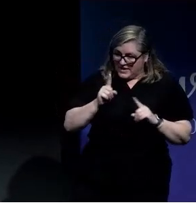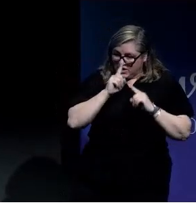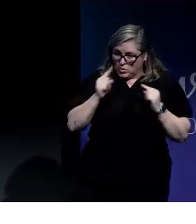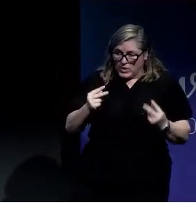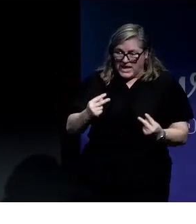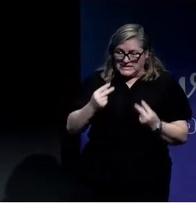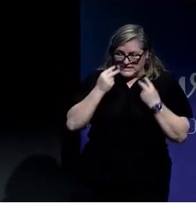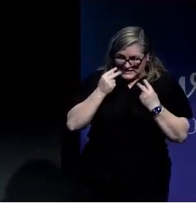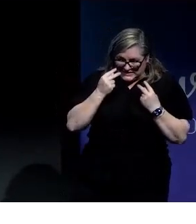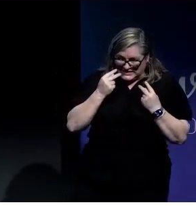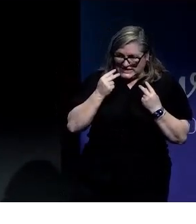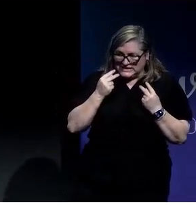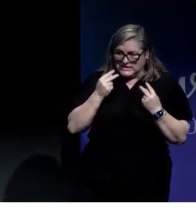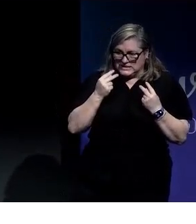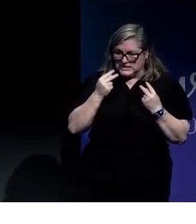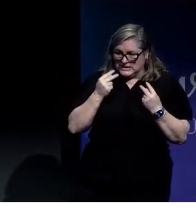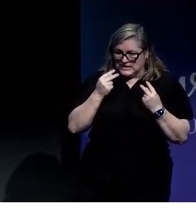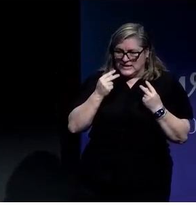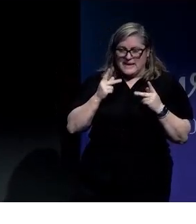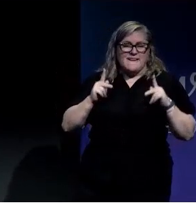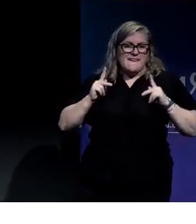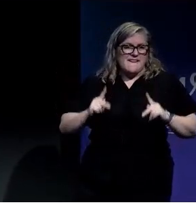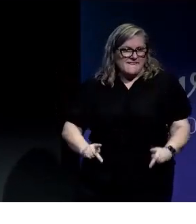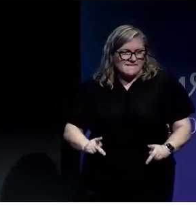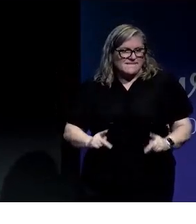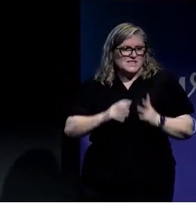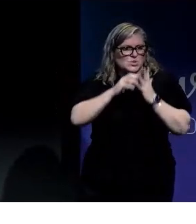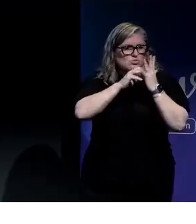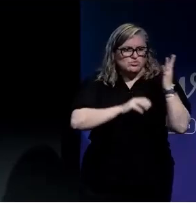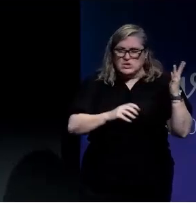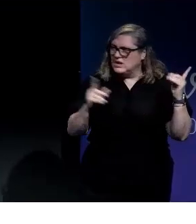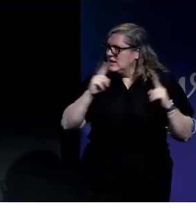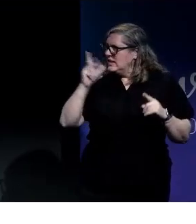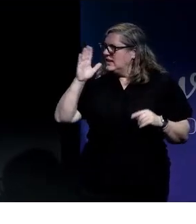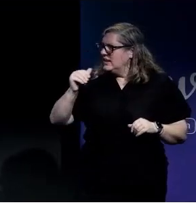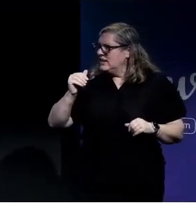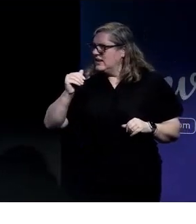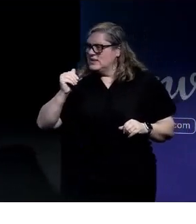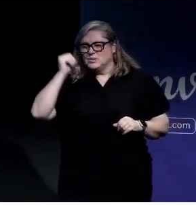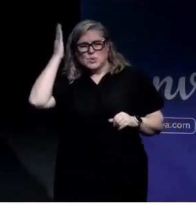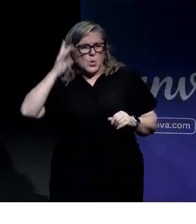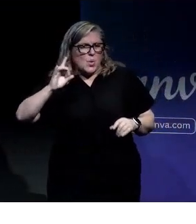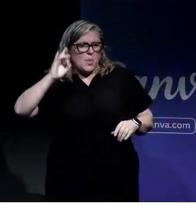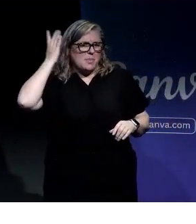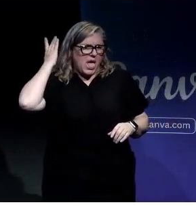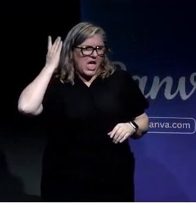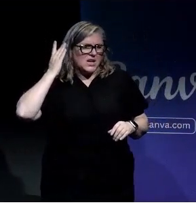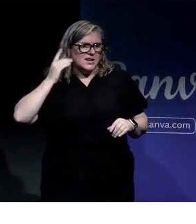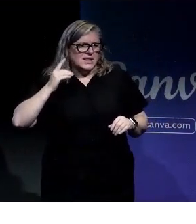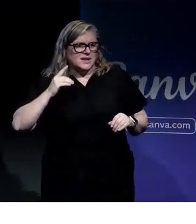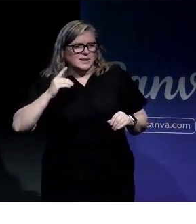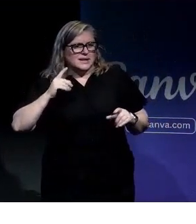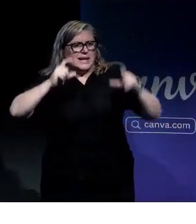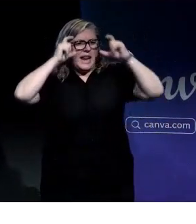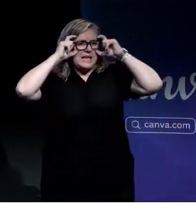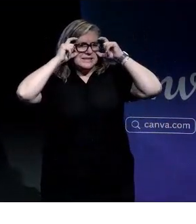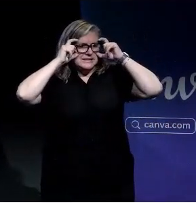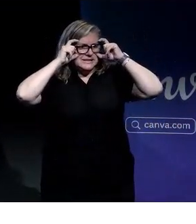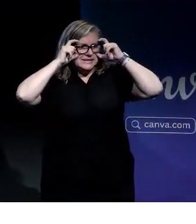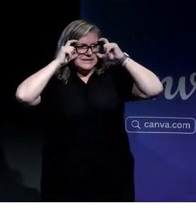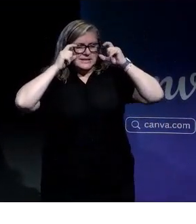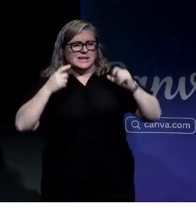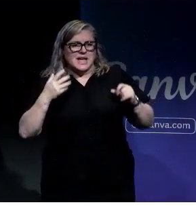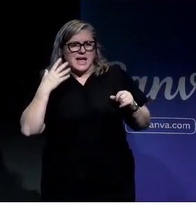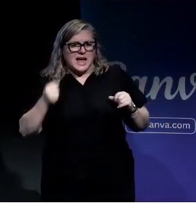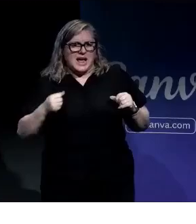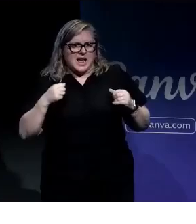me and if physical descriptions are interesting, I am a tall woman, blonde, I'm wearing glasses, and